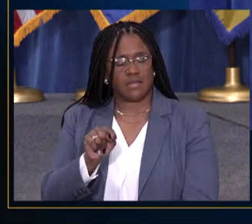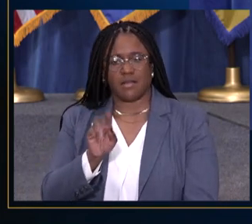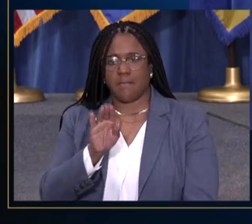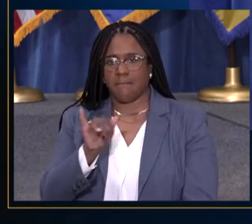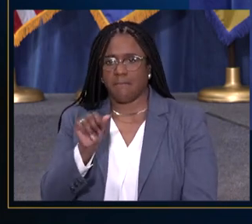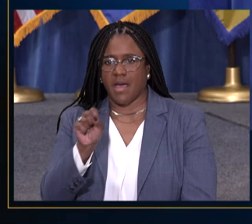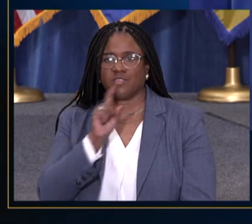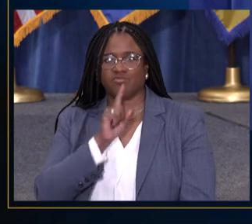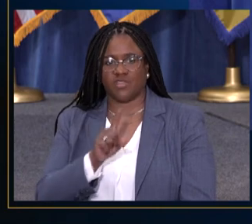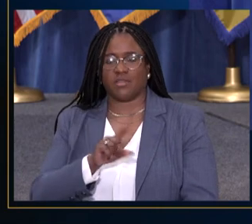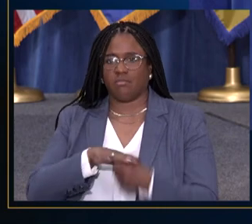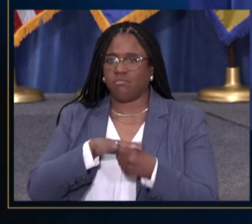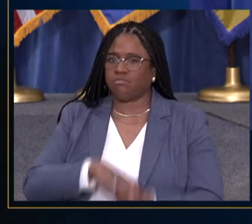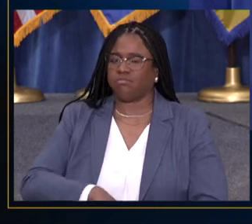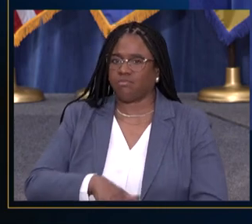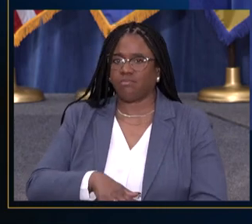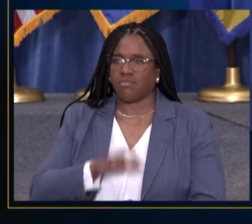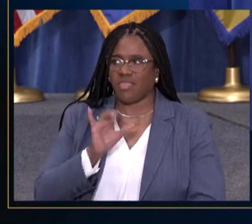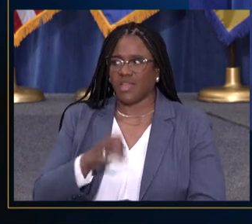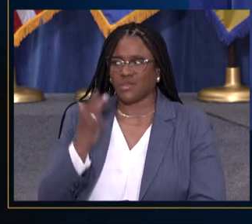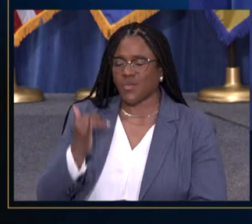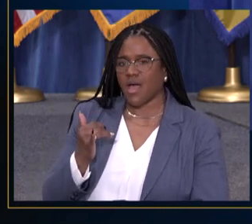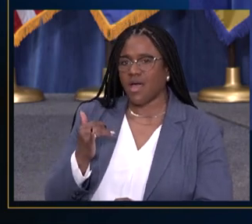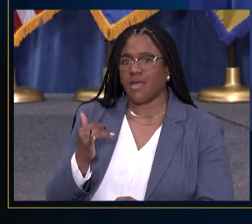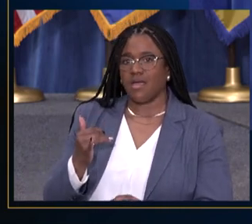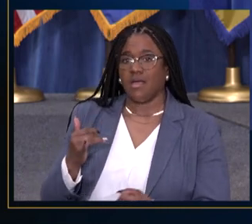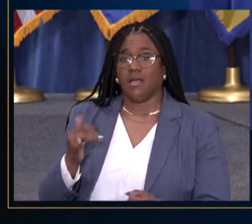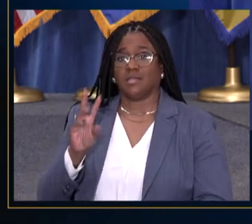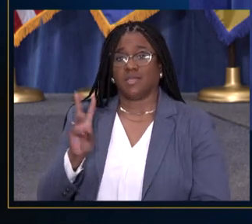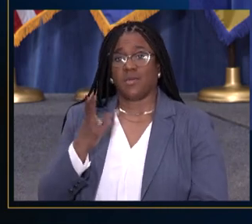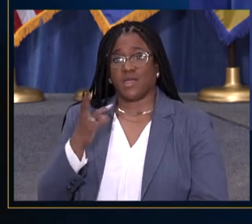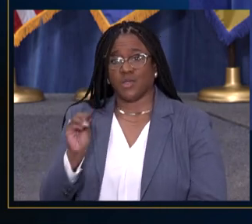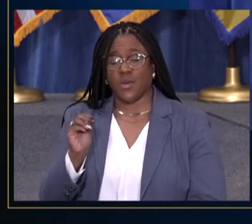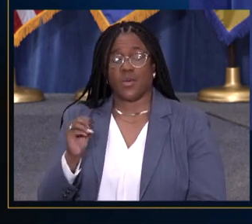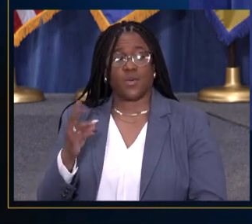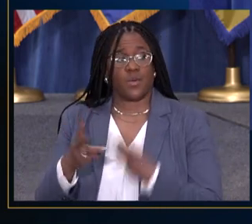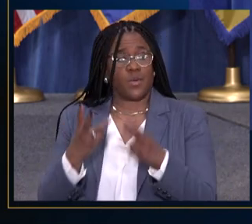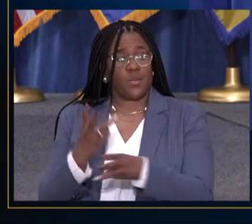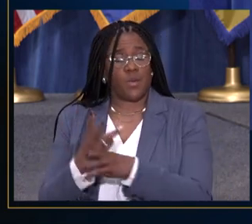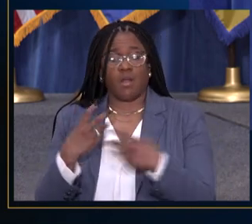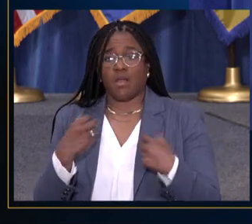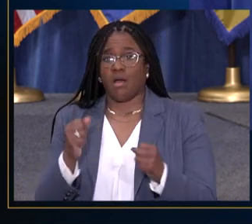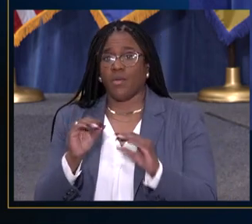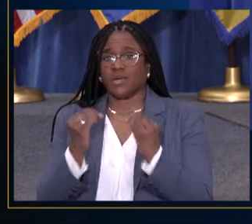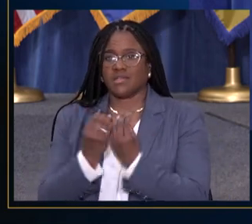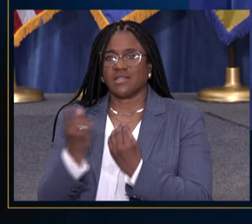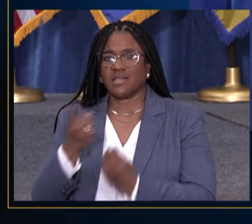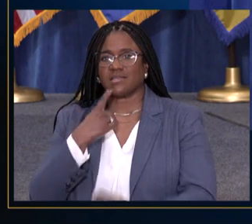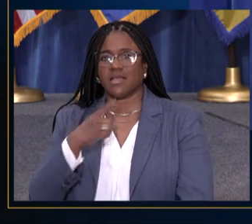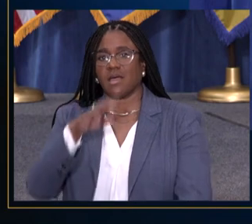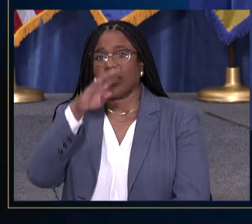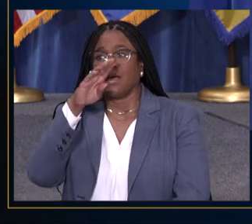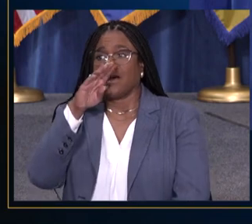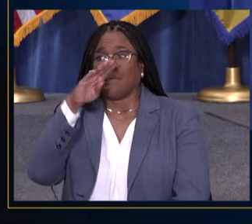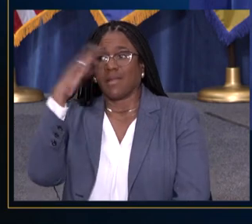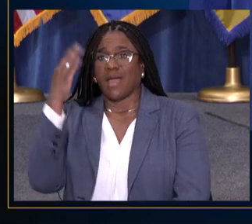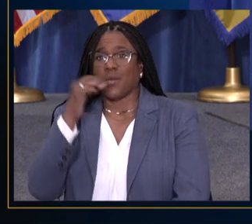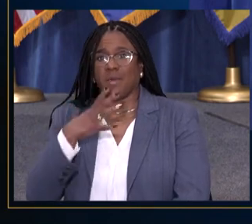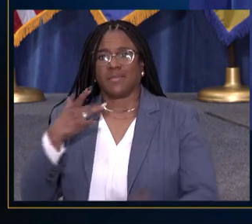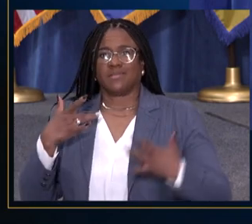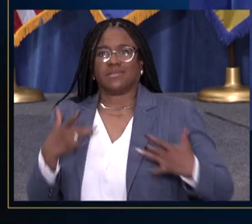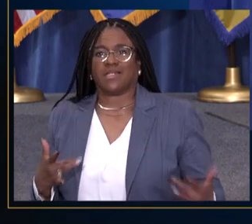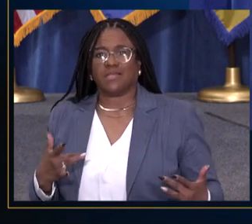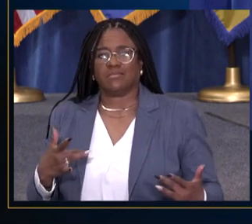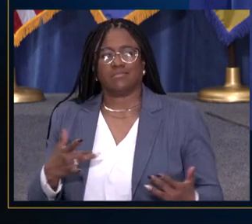some of the data that the World Health Organization shared is that 1 in 6 women, Black women in particular, stated feeling mistreated,